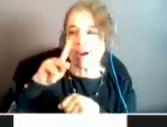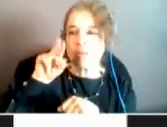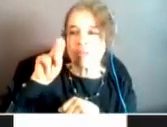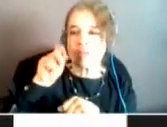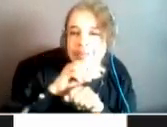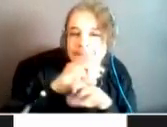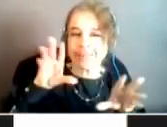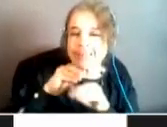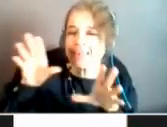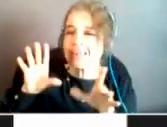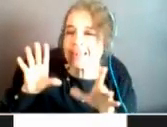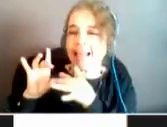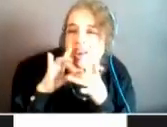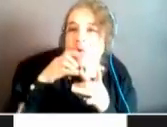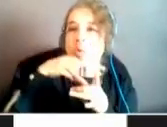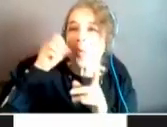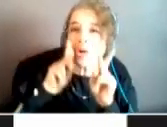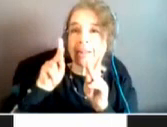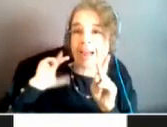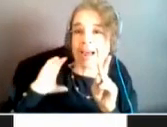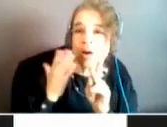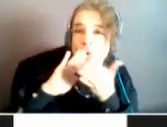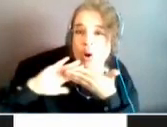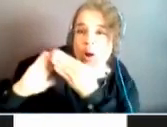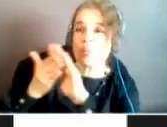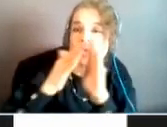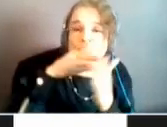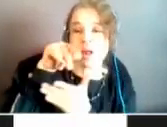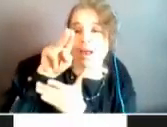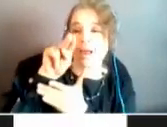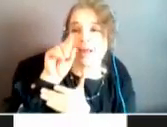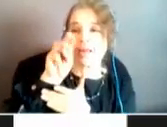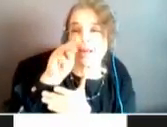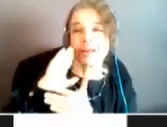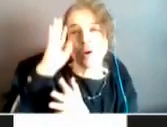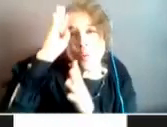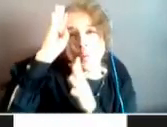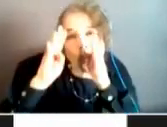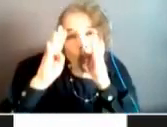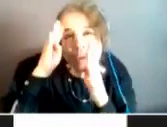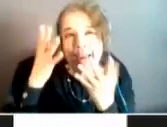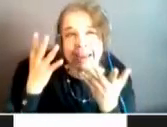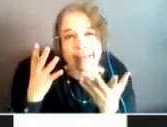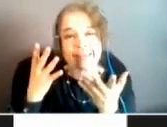know, connect with older people in our communities and create,